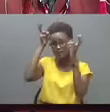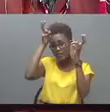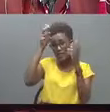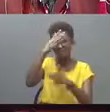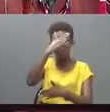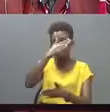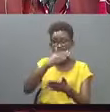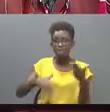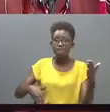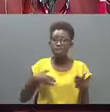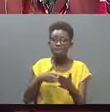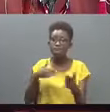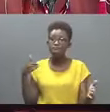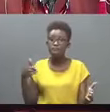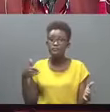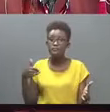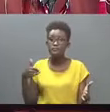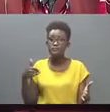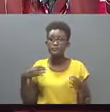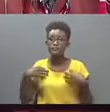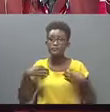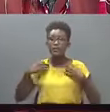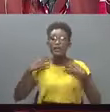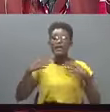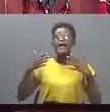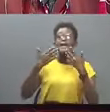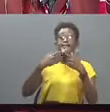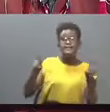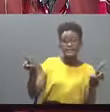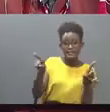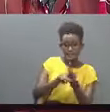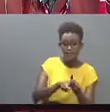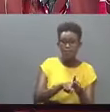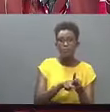imbaraga z'umwijima zakubiswe hasi, then victory